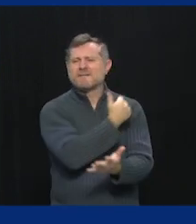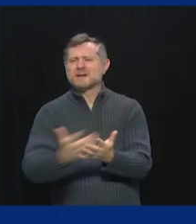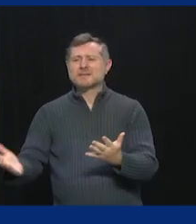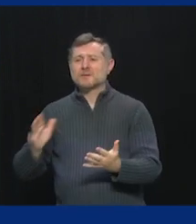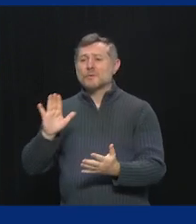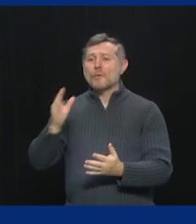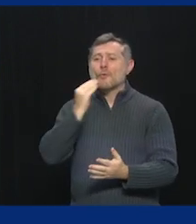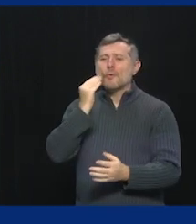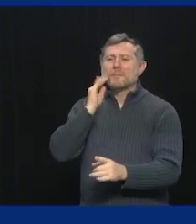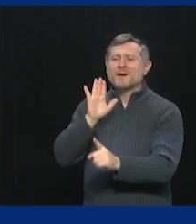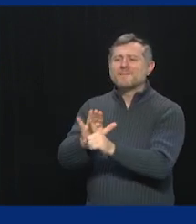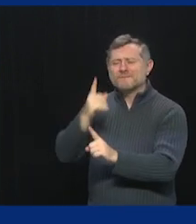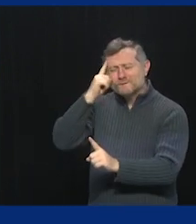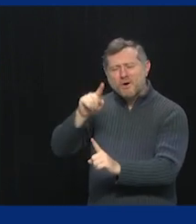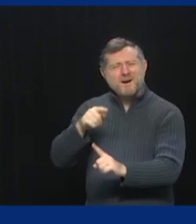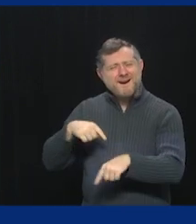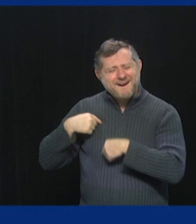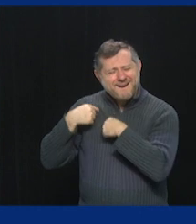years.